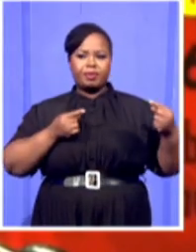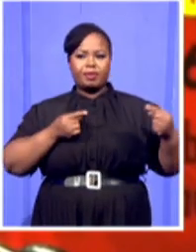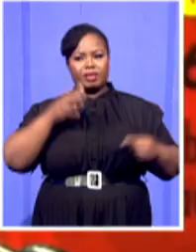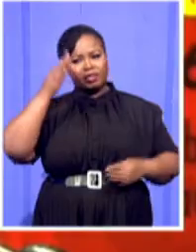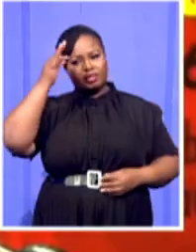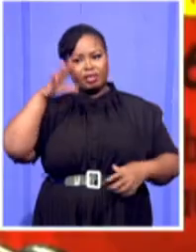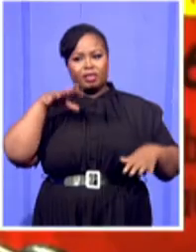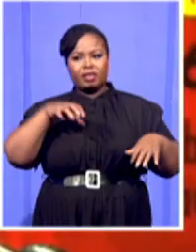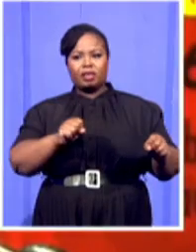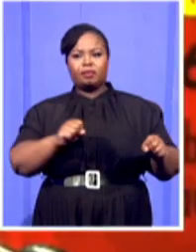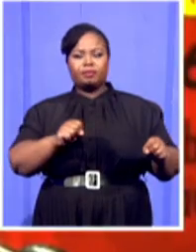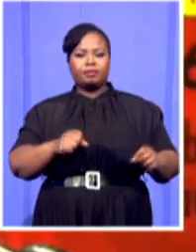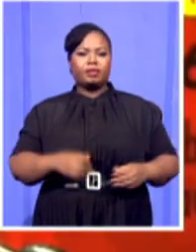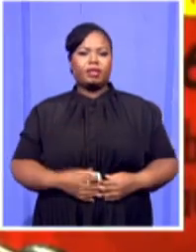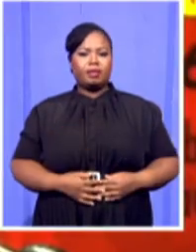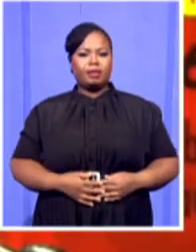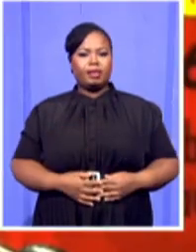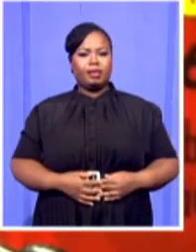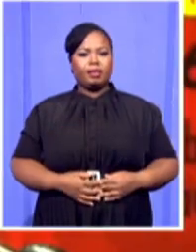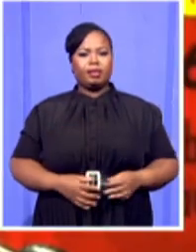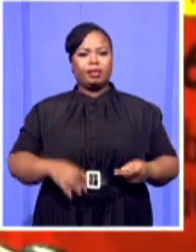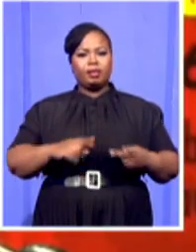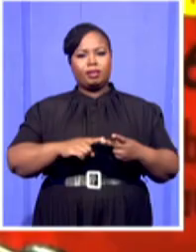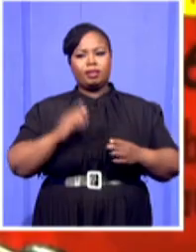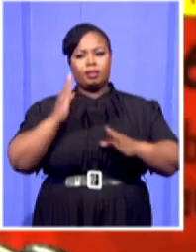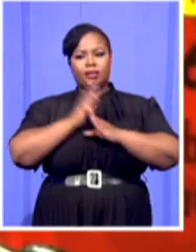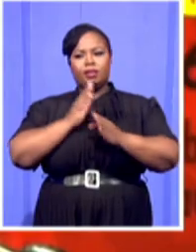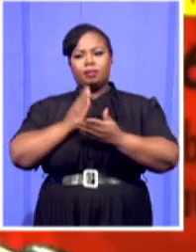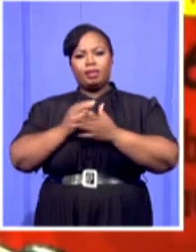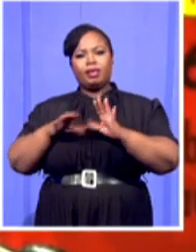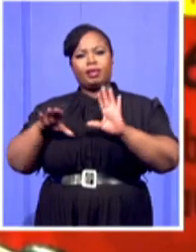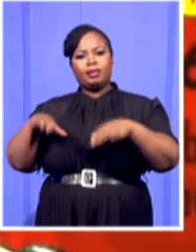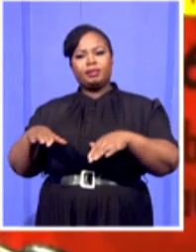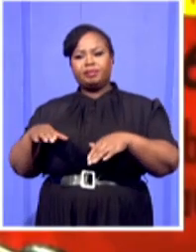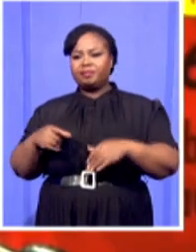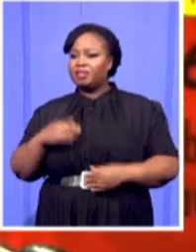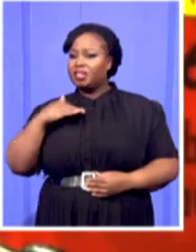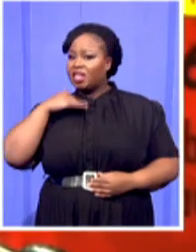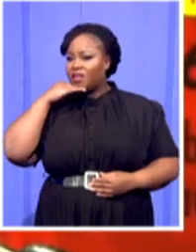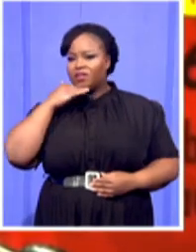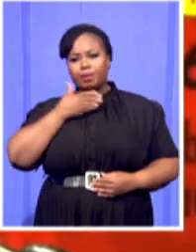of transformation in the private sector. But comrades, this is not enough.